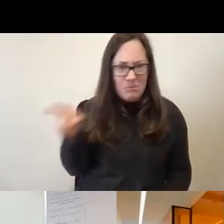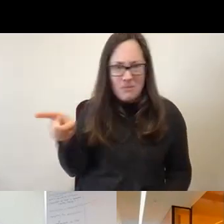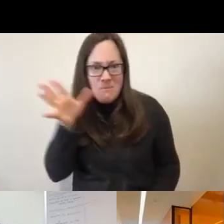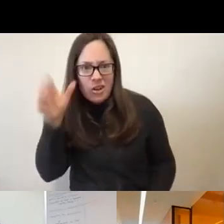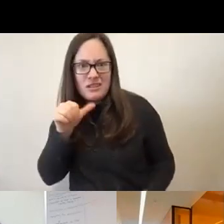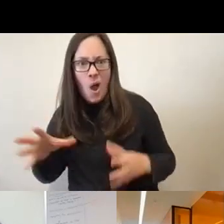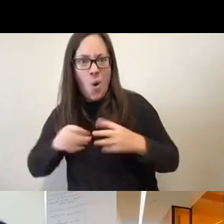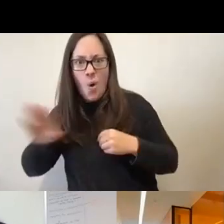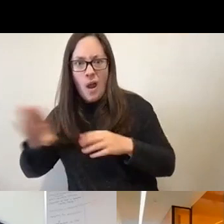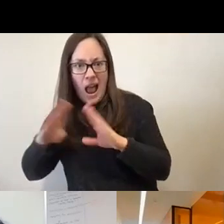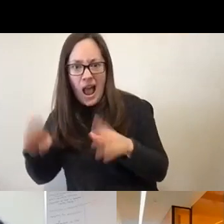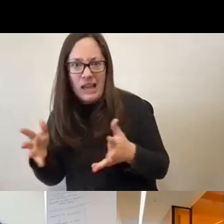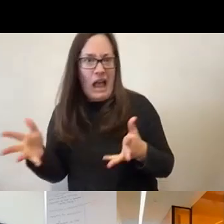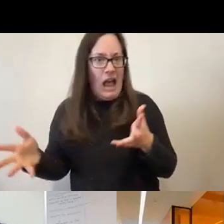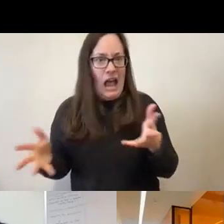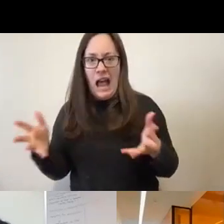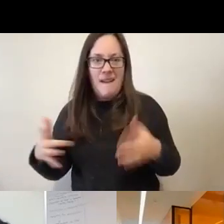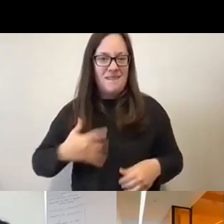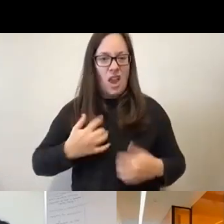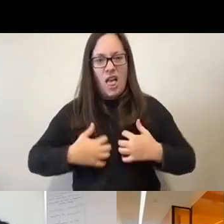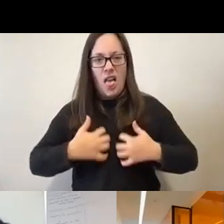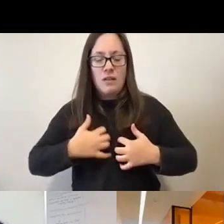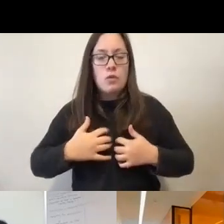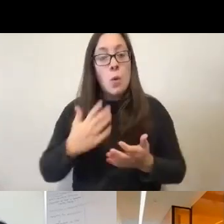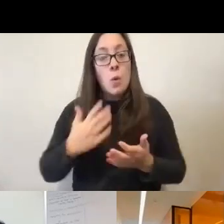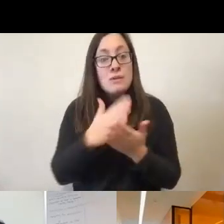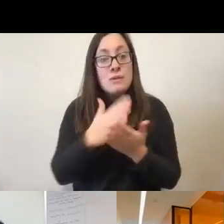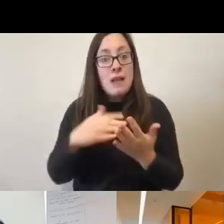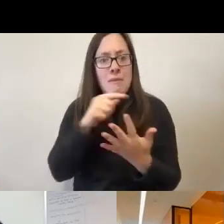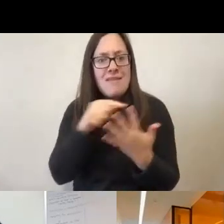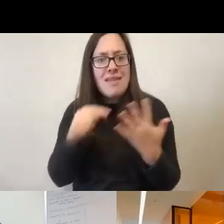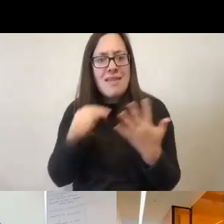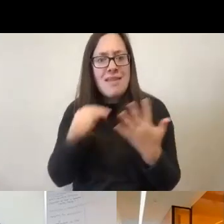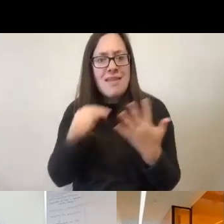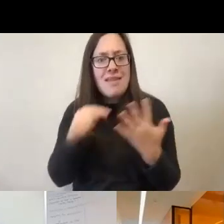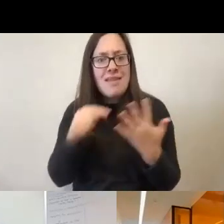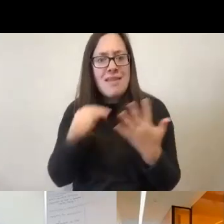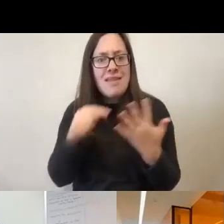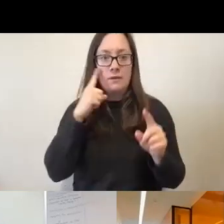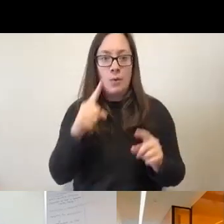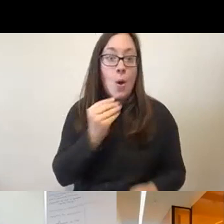place. So those are like things that are like majorly different.